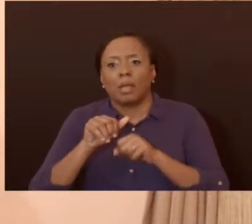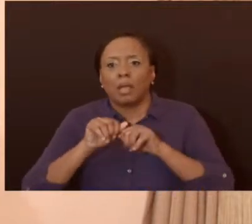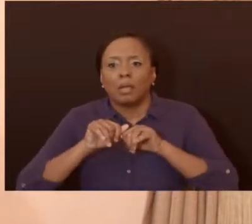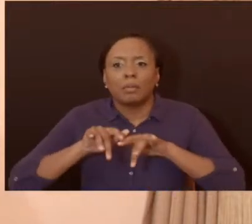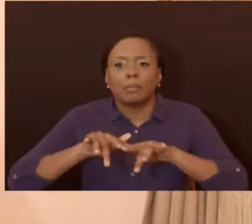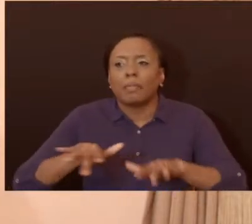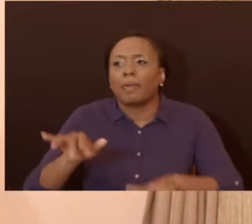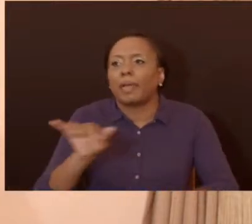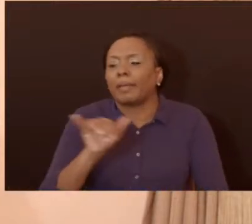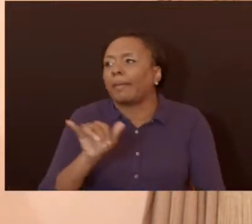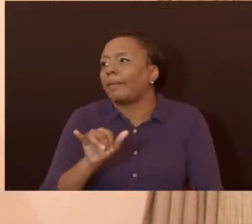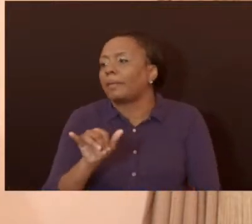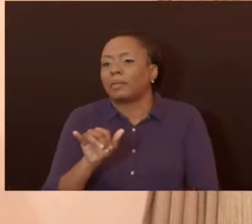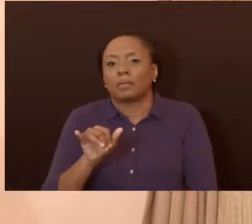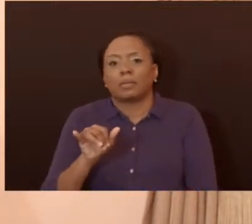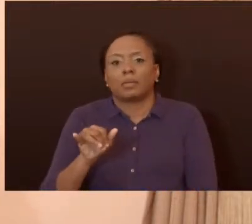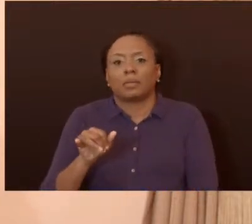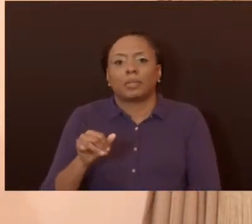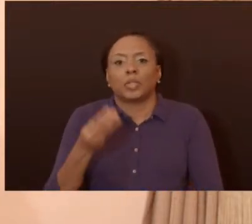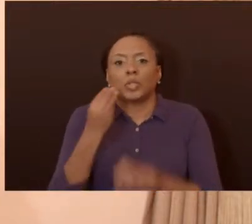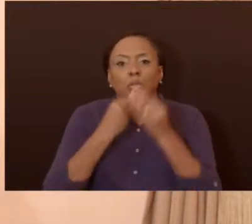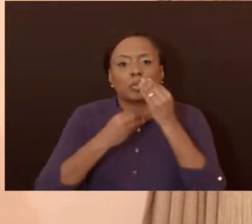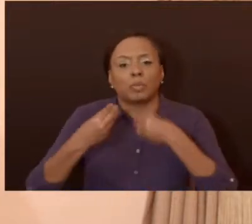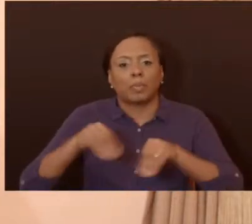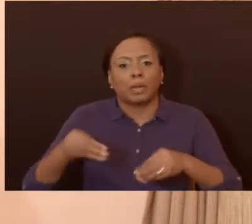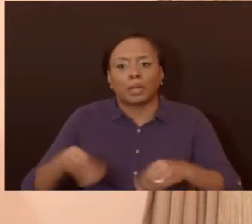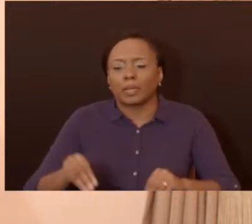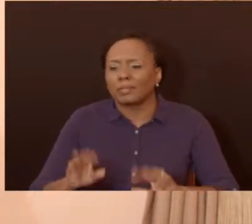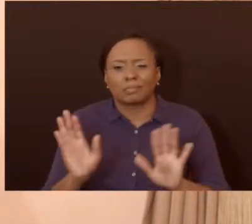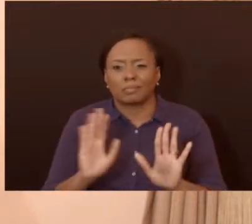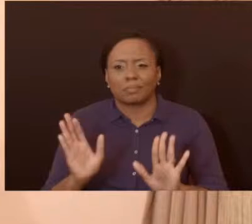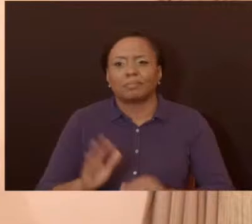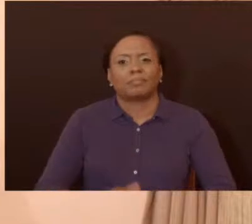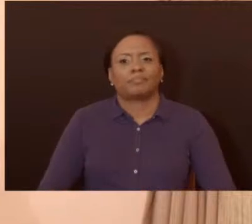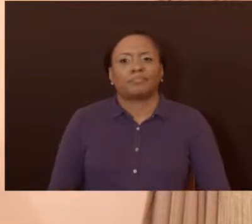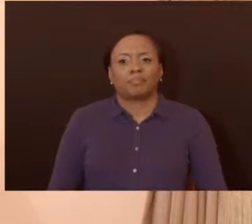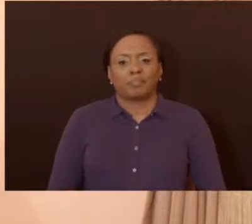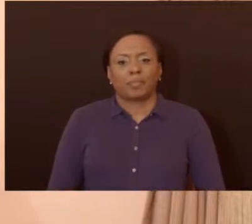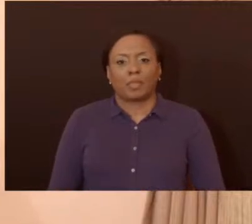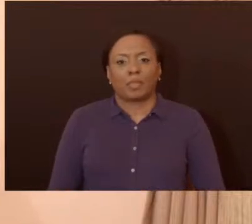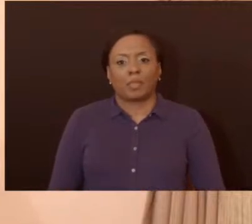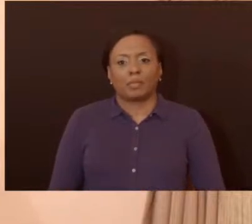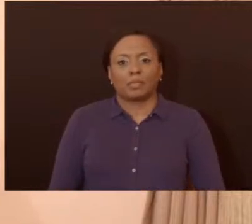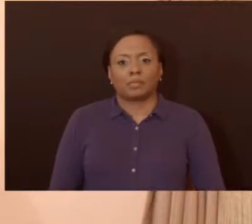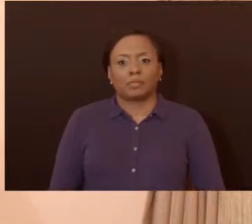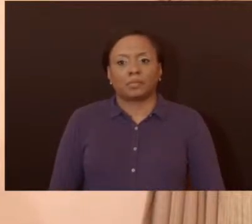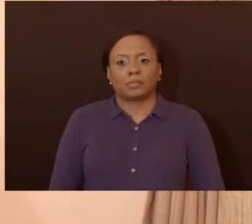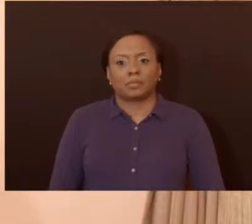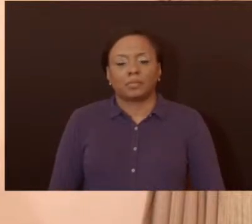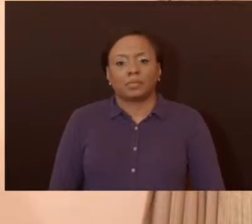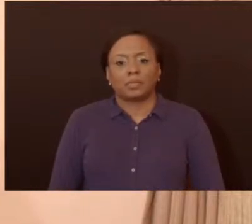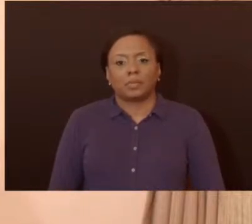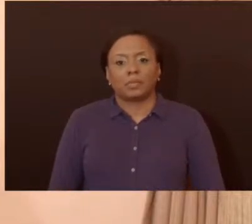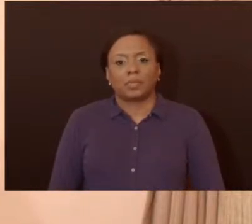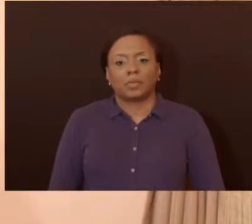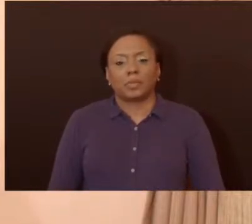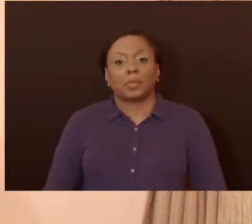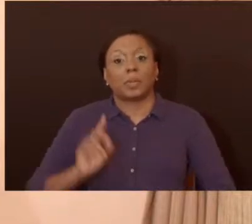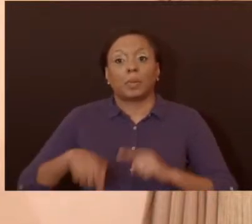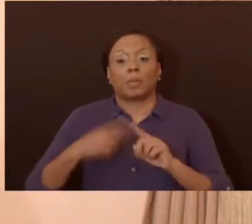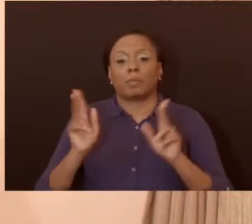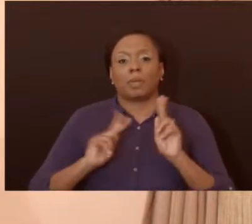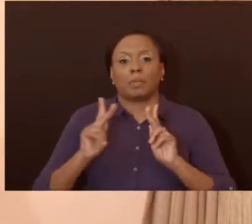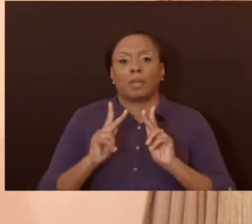the stores and supermarkets and so on. When persons interface with staff and interface